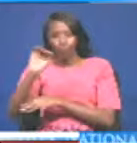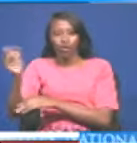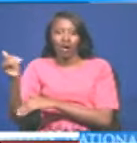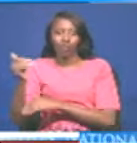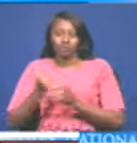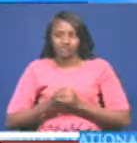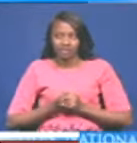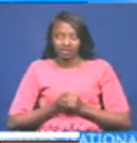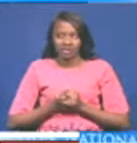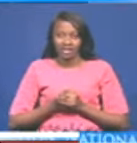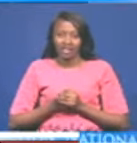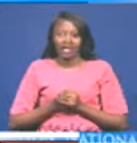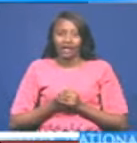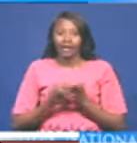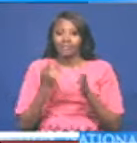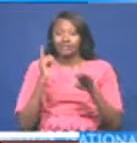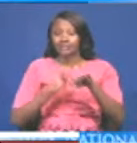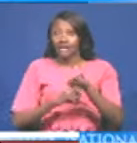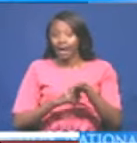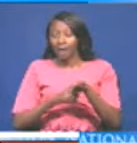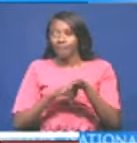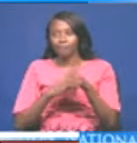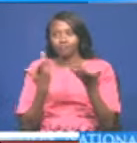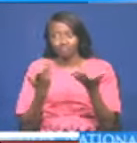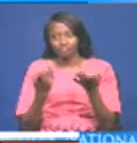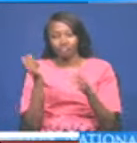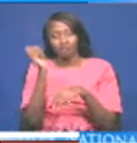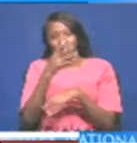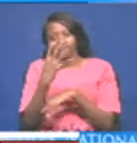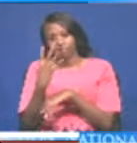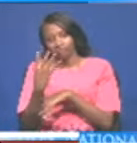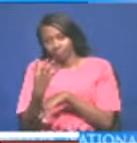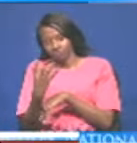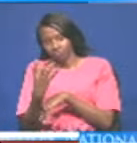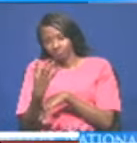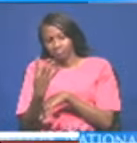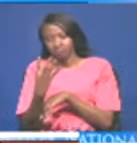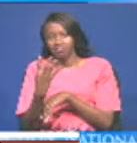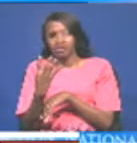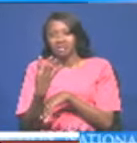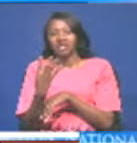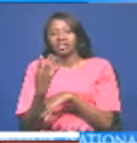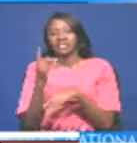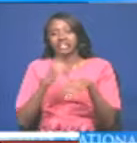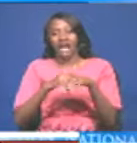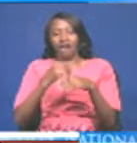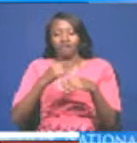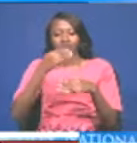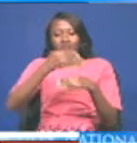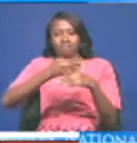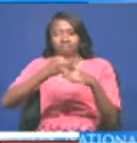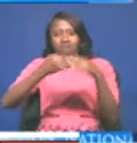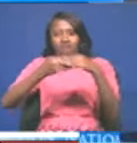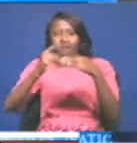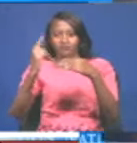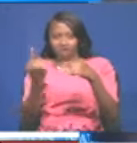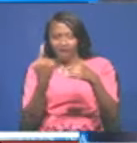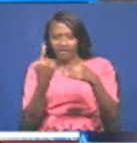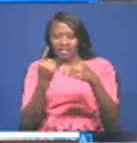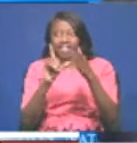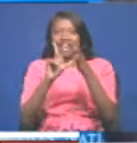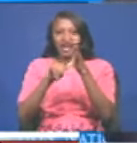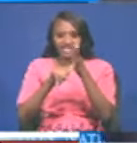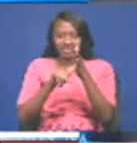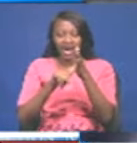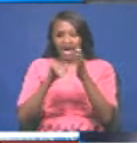suspended in April when it was on the first floor, and the following day the county government of Kiambu issued an